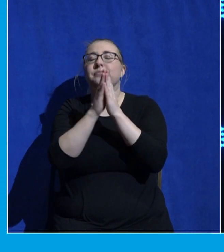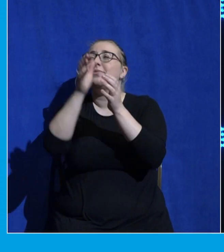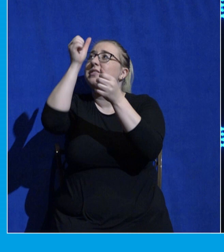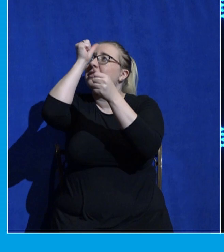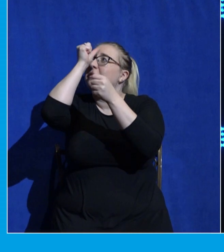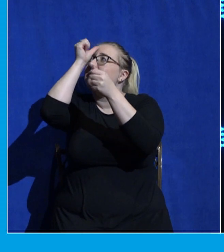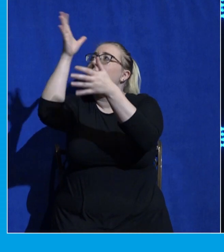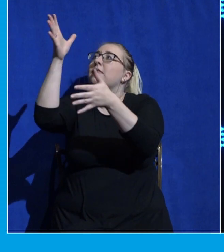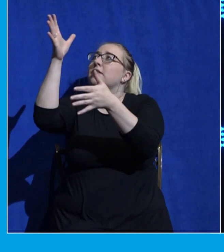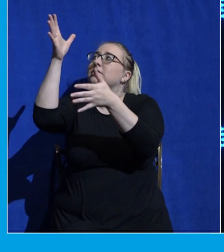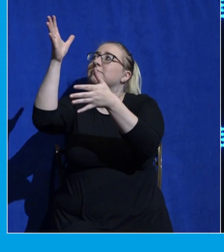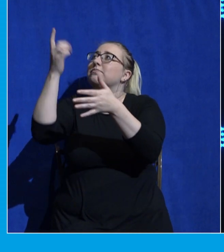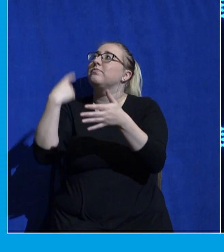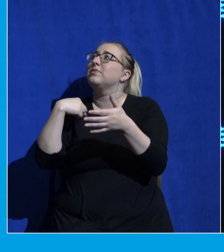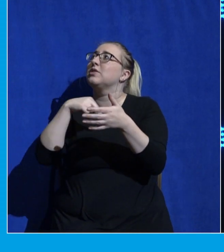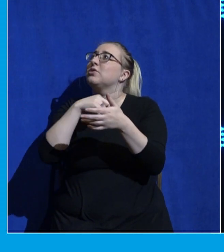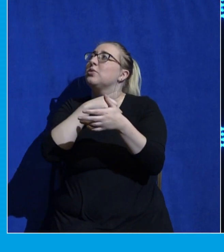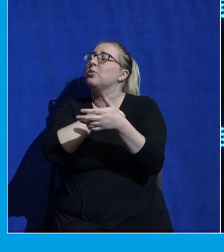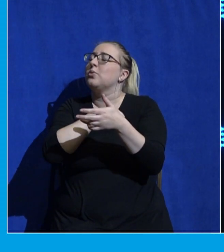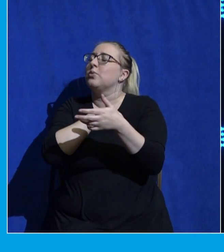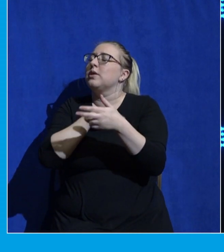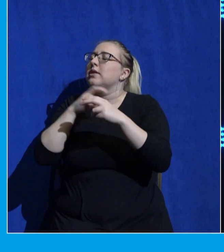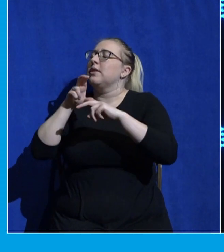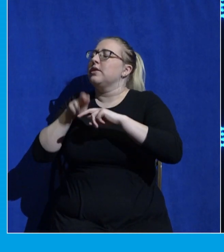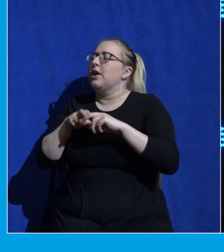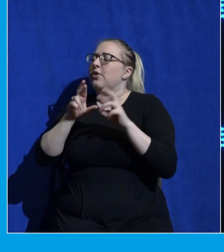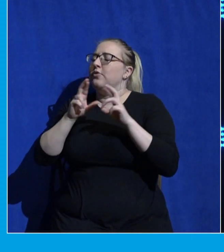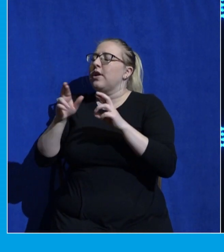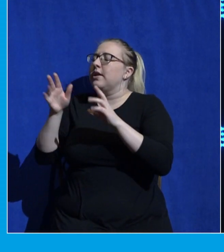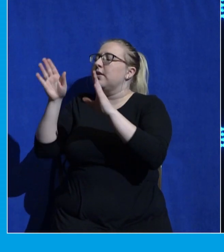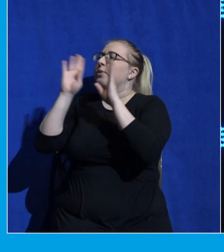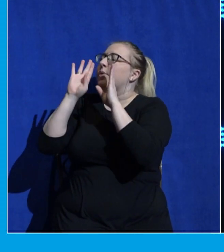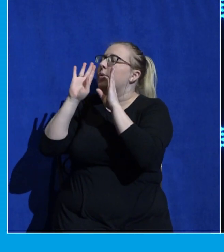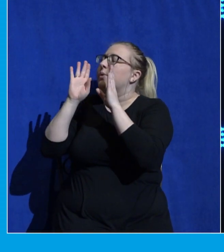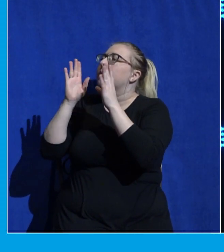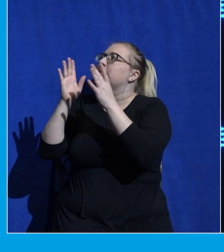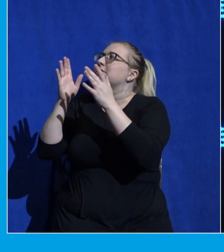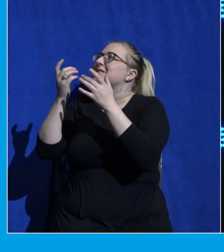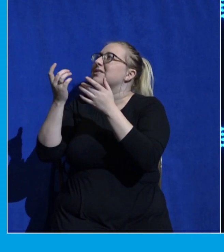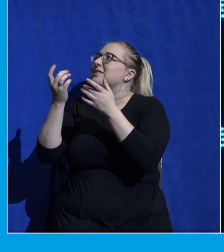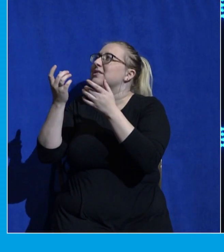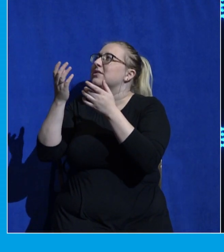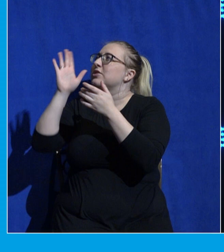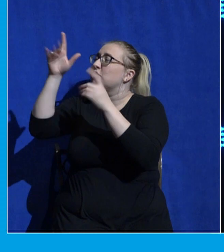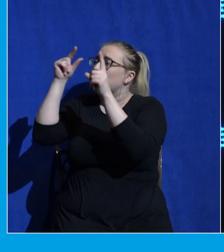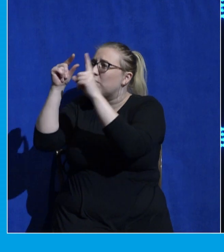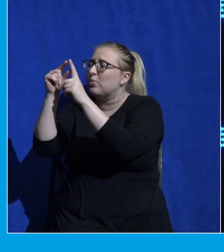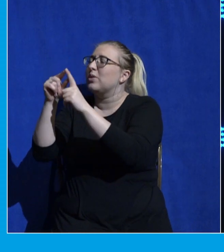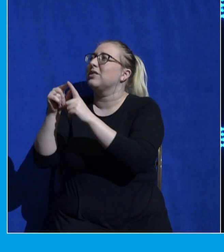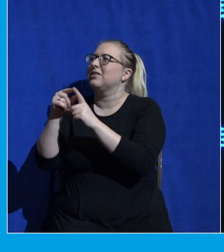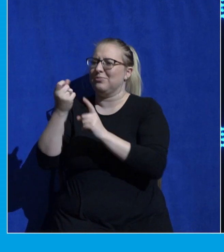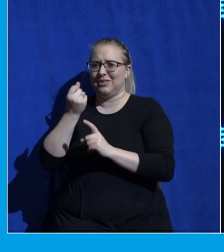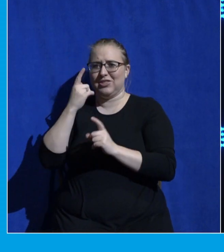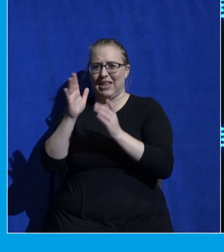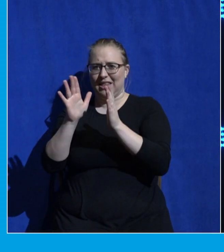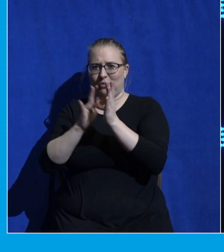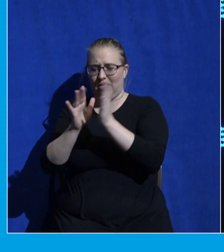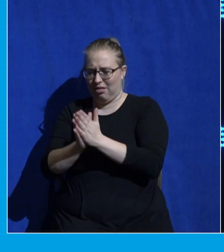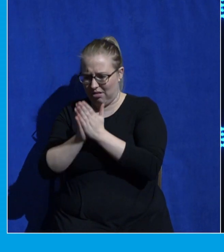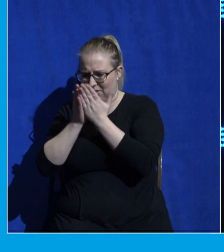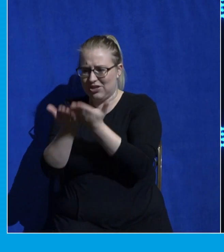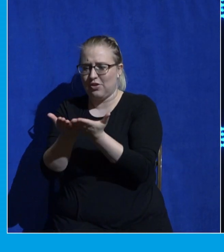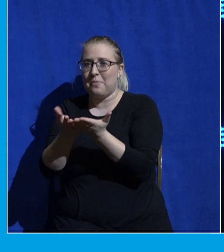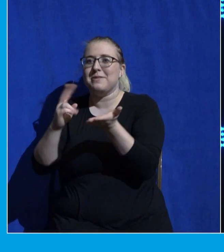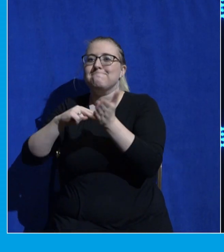Father, we sit beneath your word today with rapt attention, understanding that when your word is open, your mouth